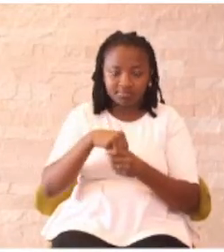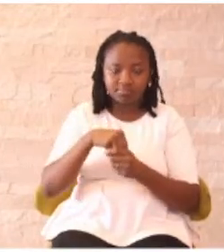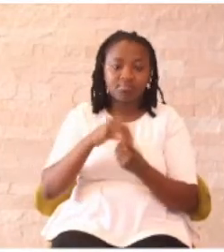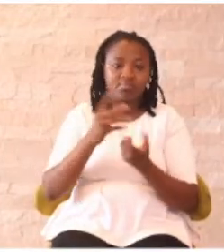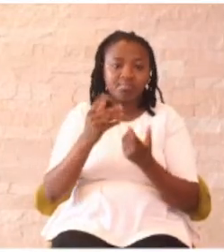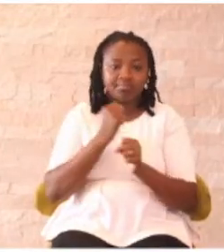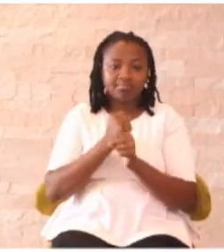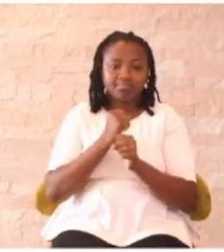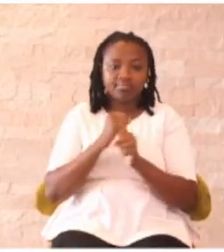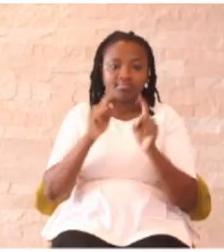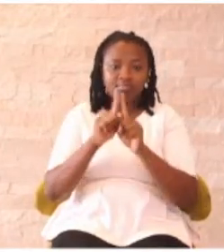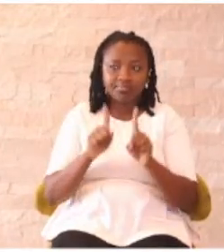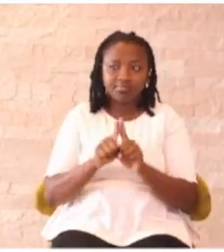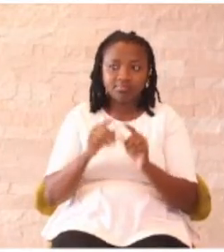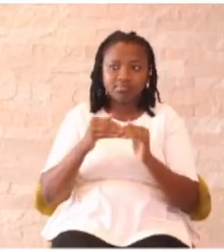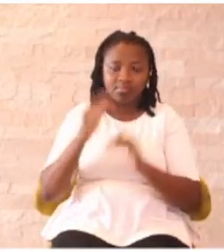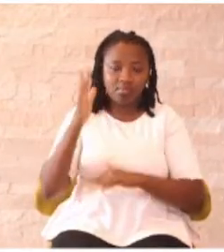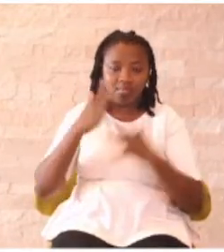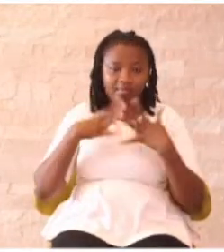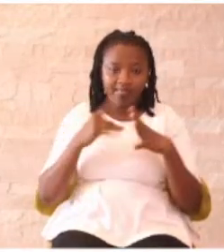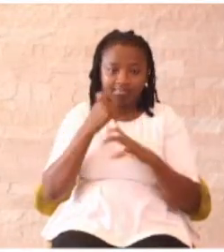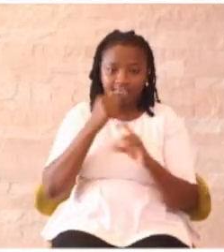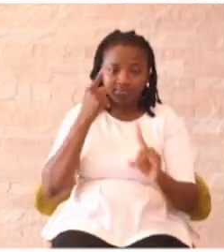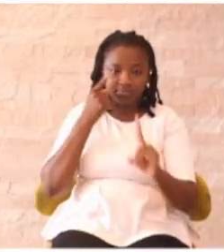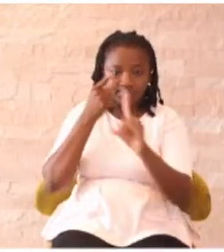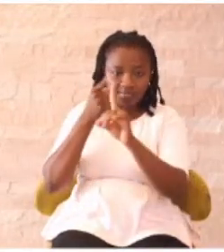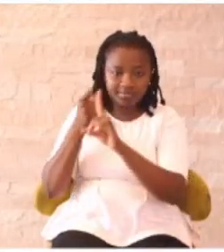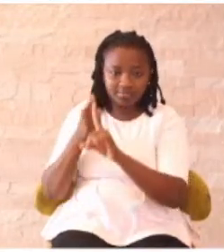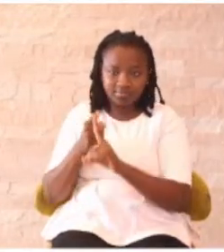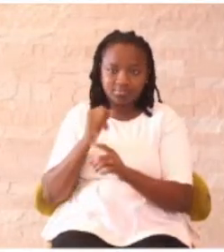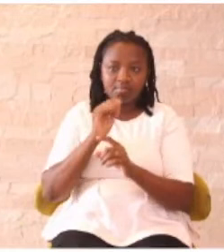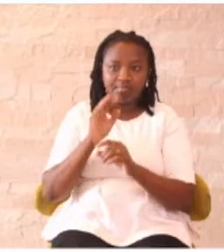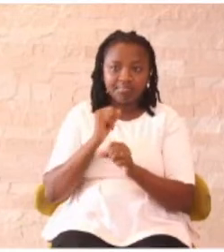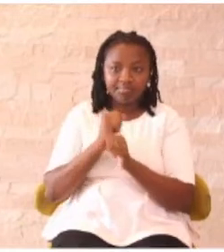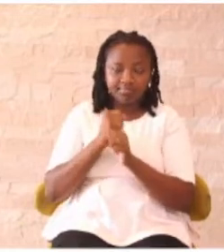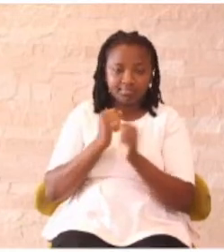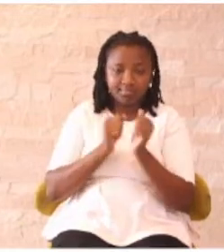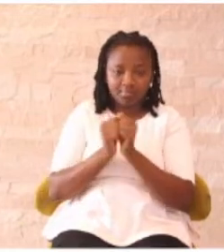are targeting of EWDNA are changing